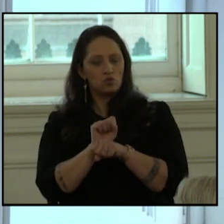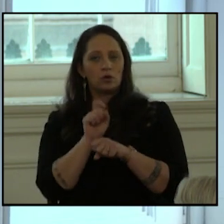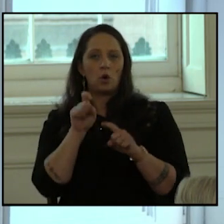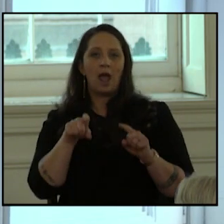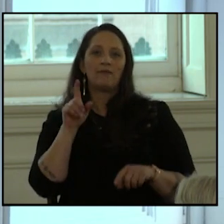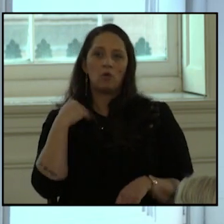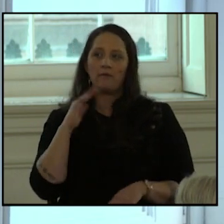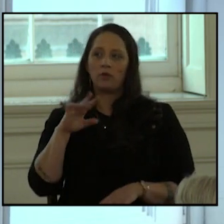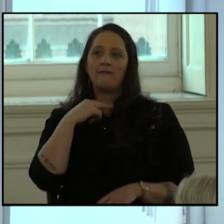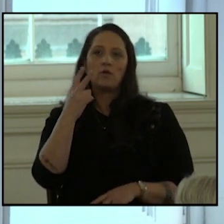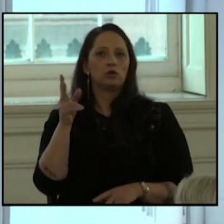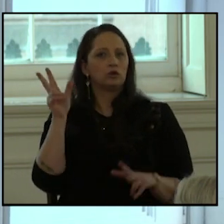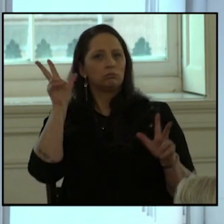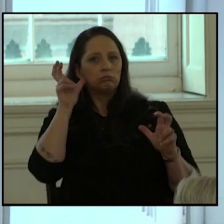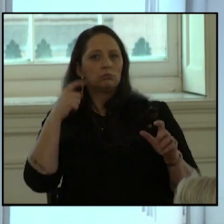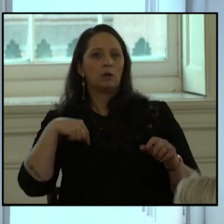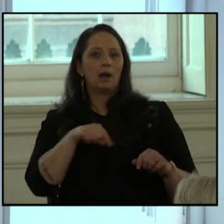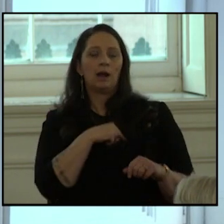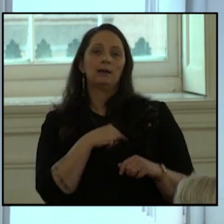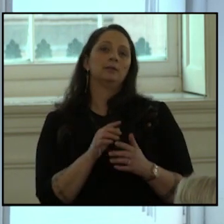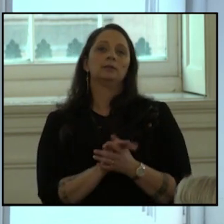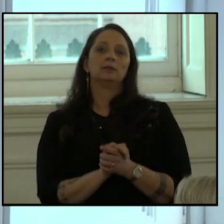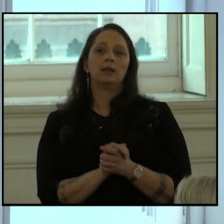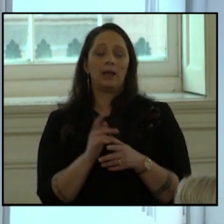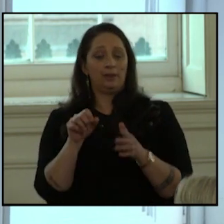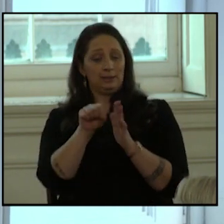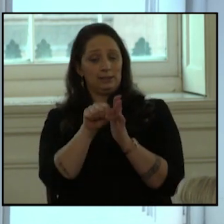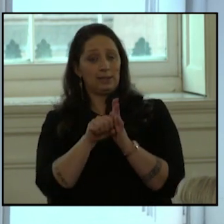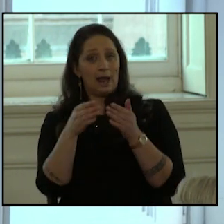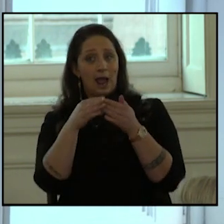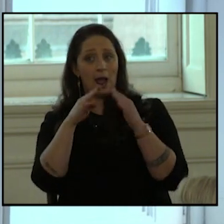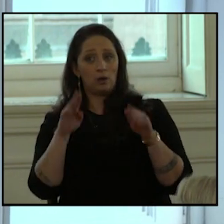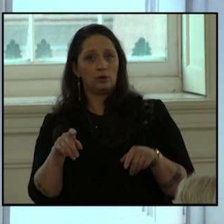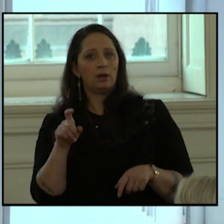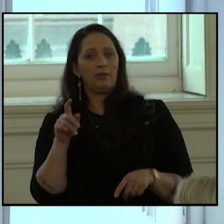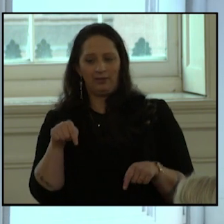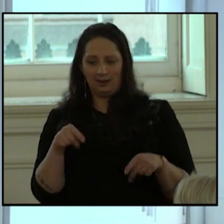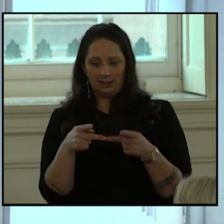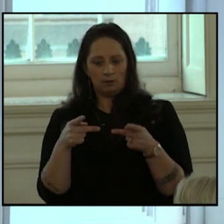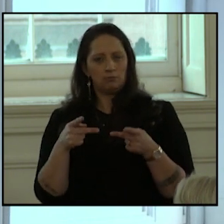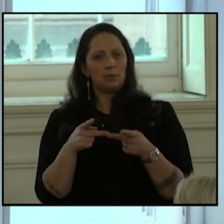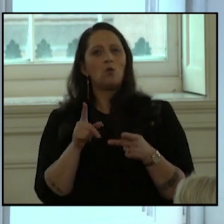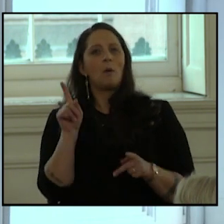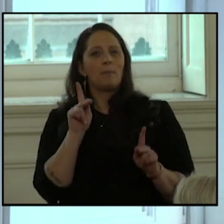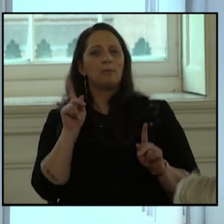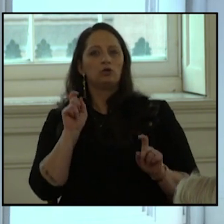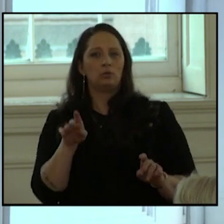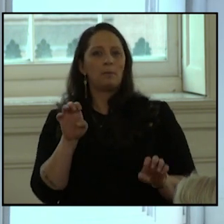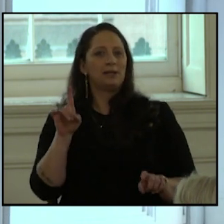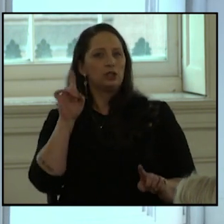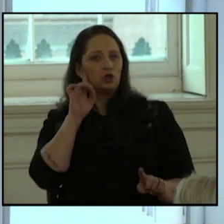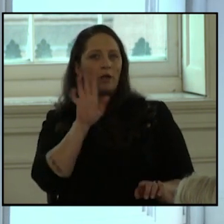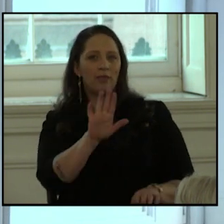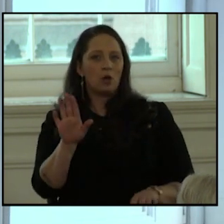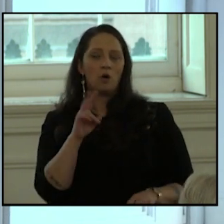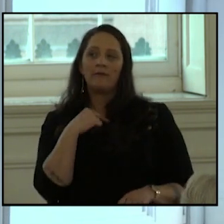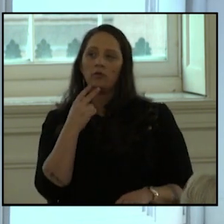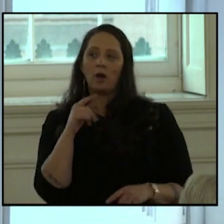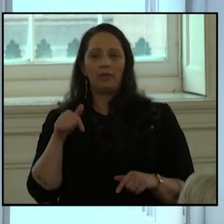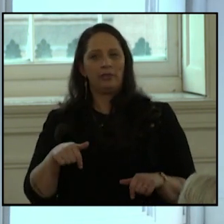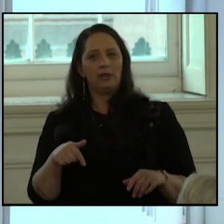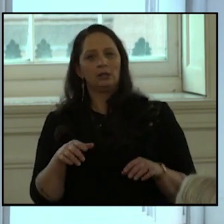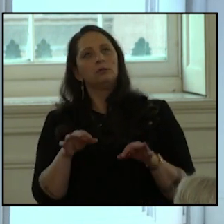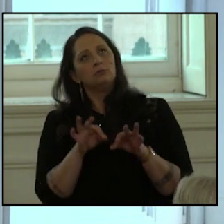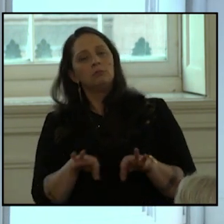their voices heard. And a state house is a place where people should be listening to people's voices. So I think this is a meaningful place